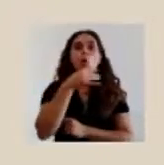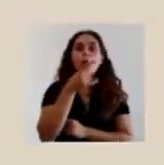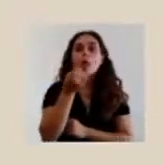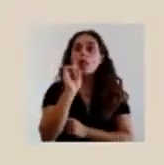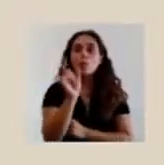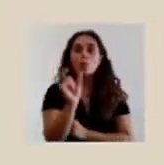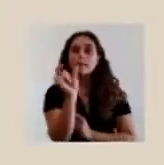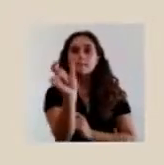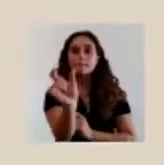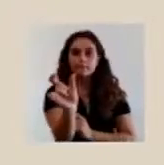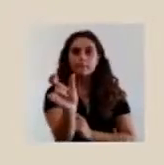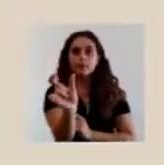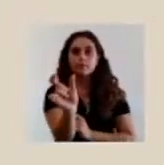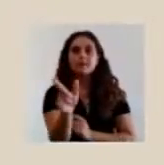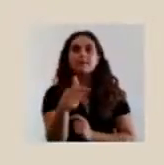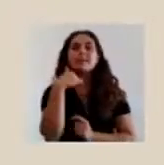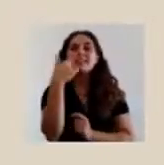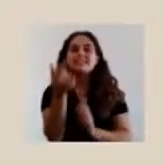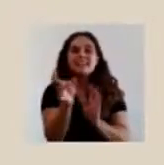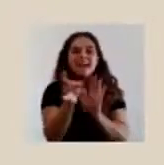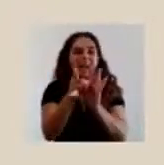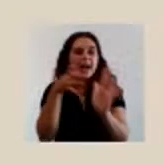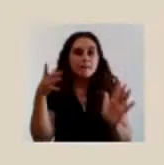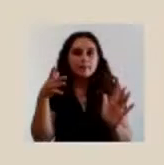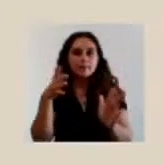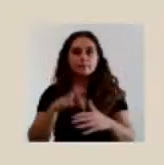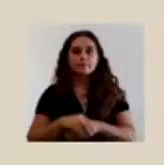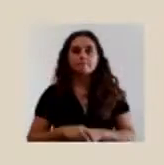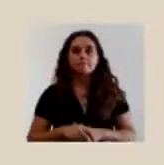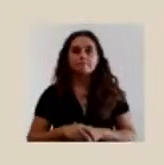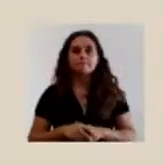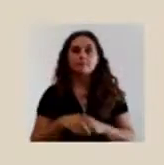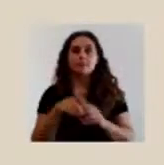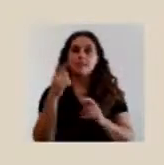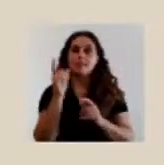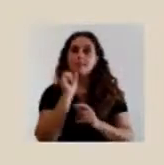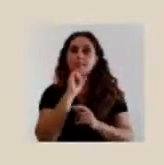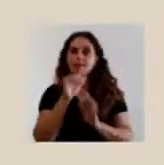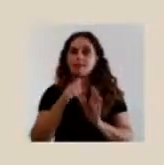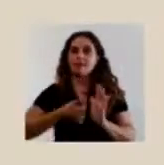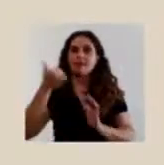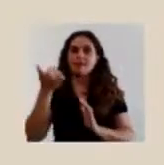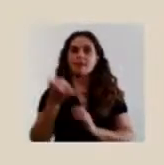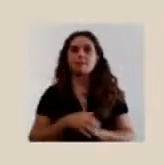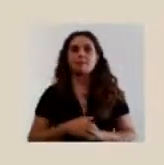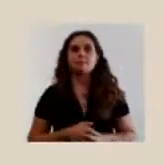not the word. And say it as fast as you can. You get brownie points for speed.